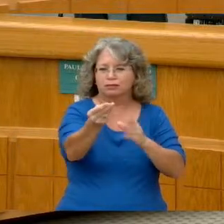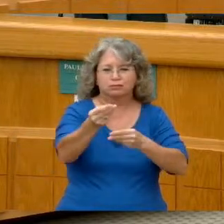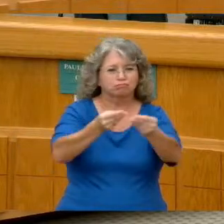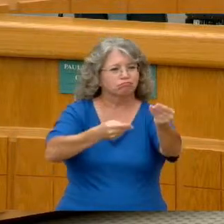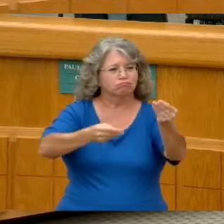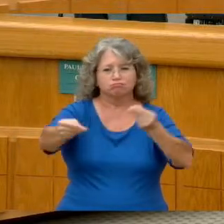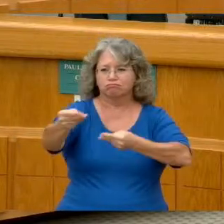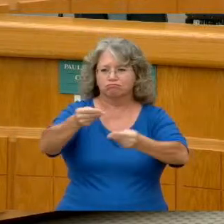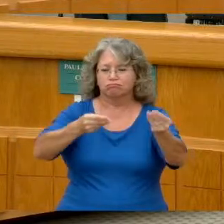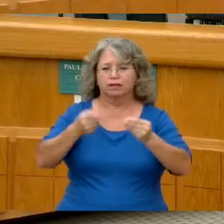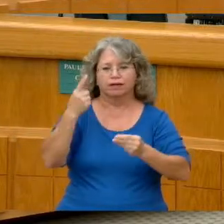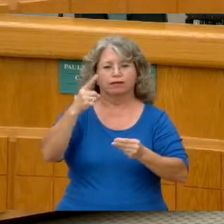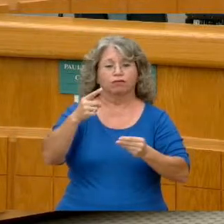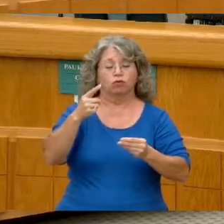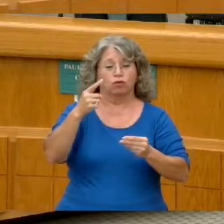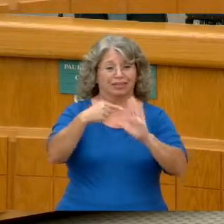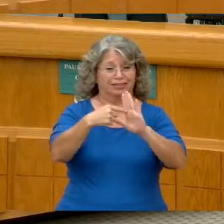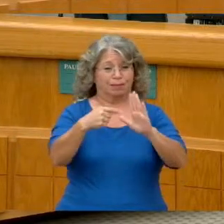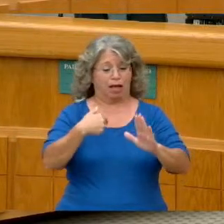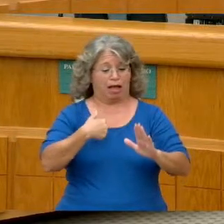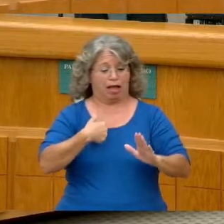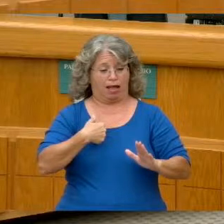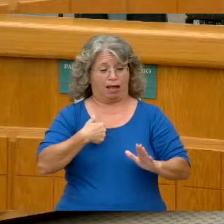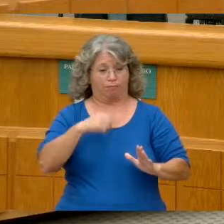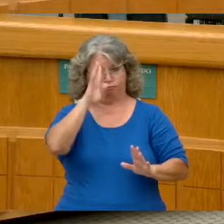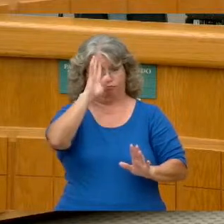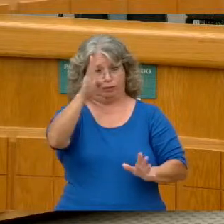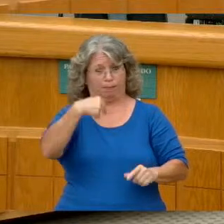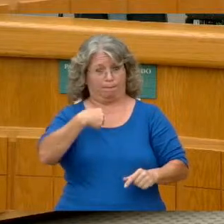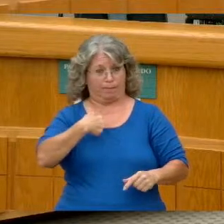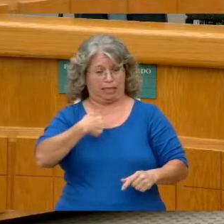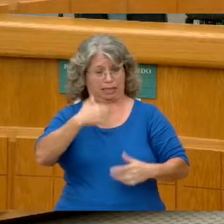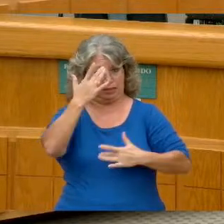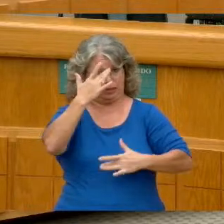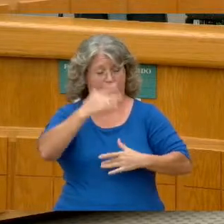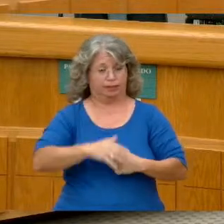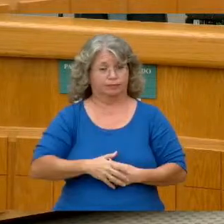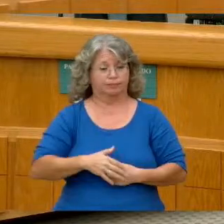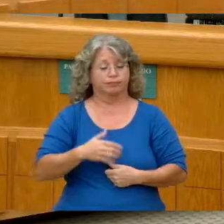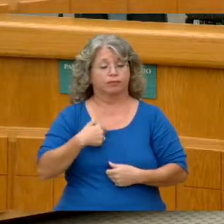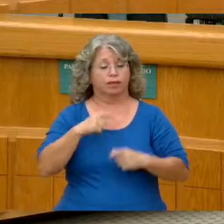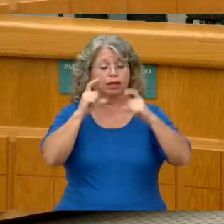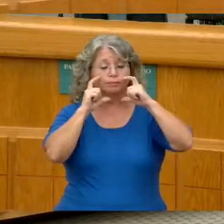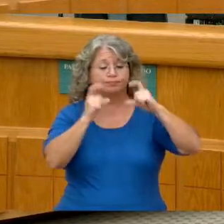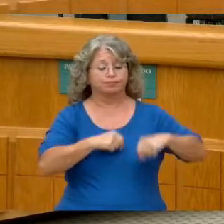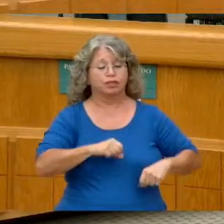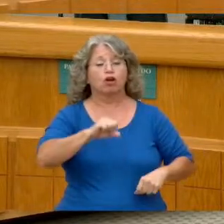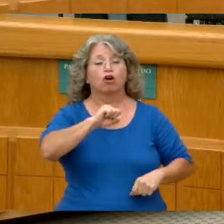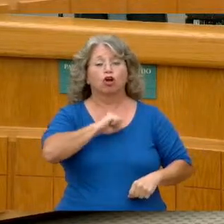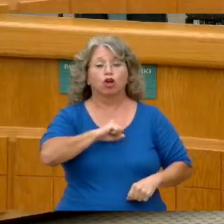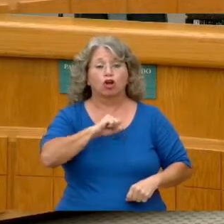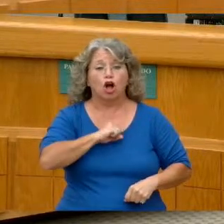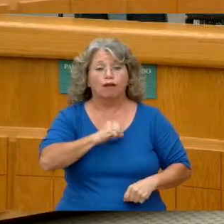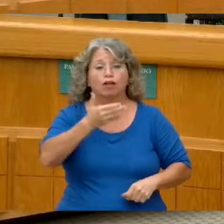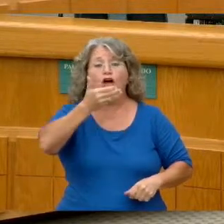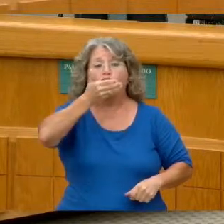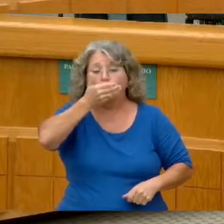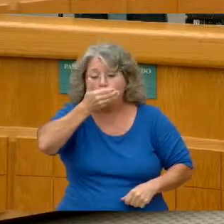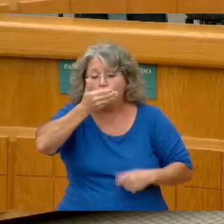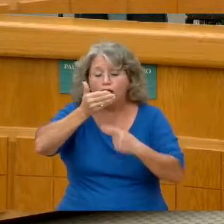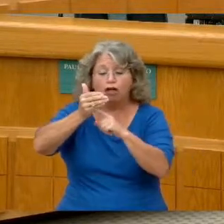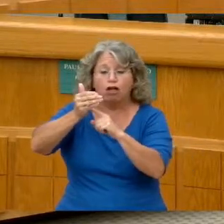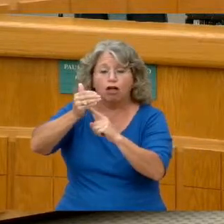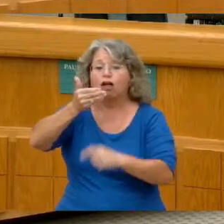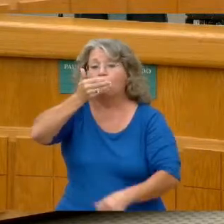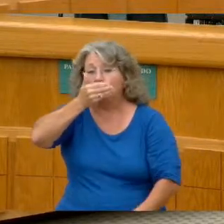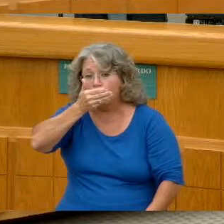examples, I'm going to pretend like I'm the sick person. So I'm sick. I remove my mask to cough, and I use my hand to cover my mouth.